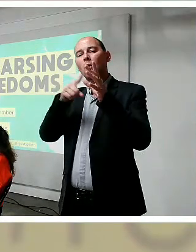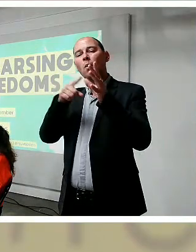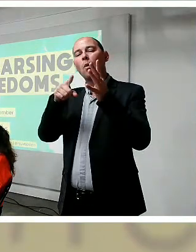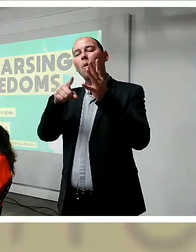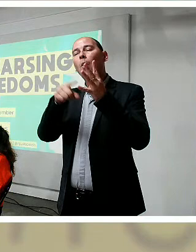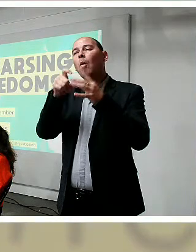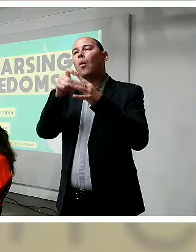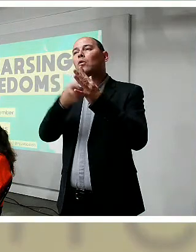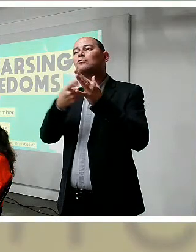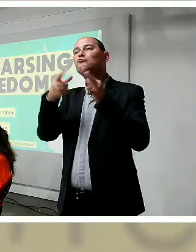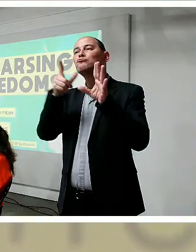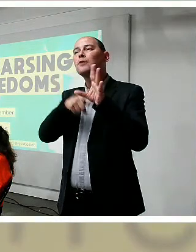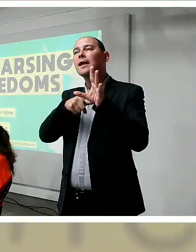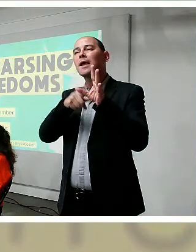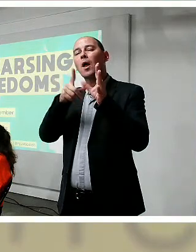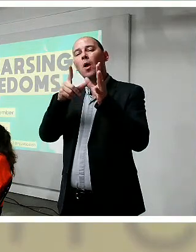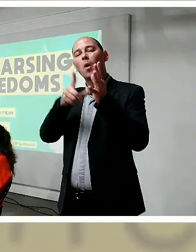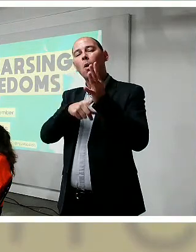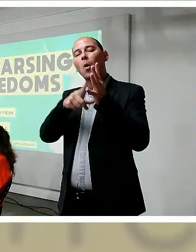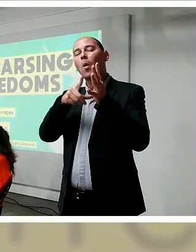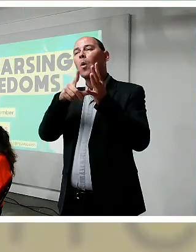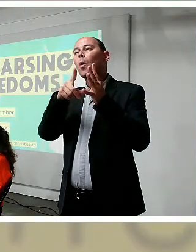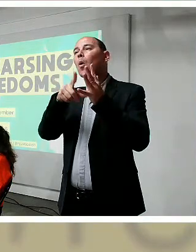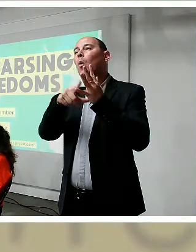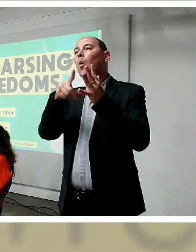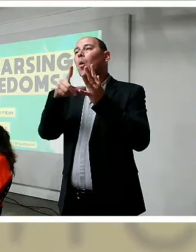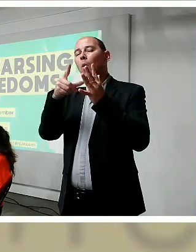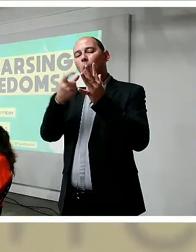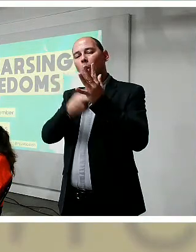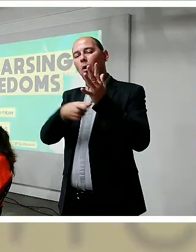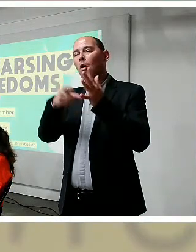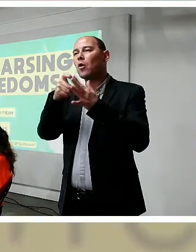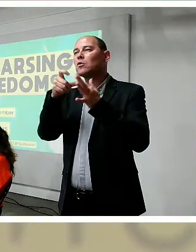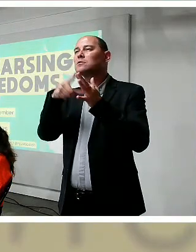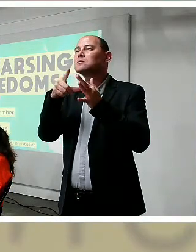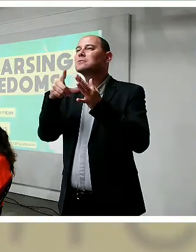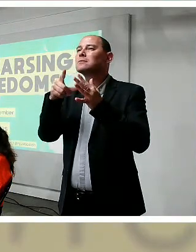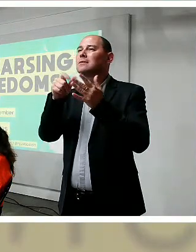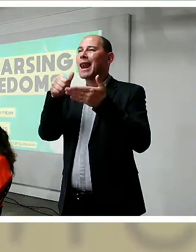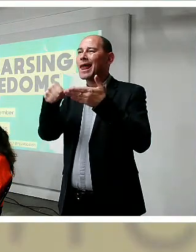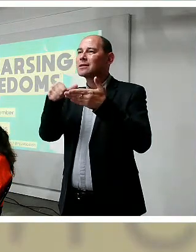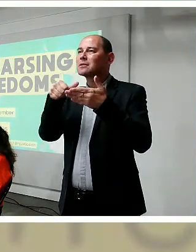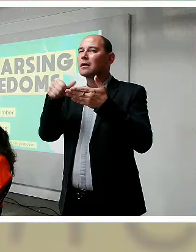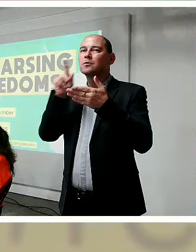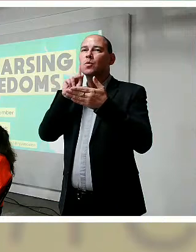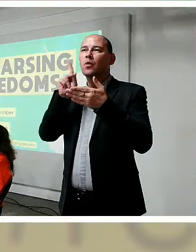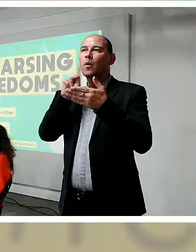the Women of London, where she talks about